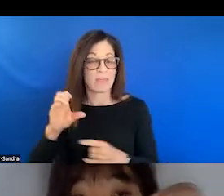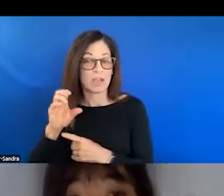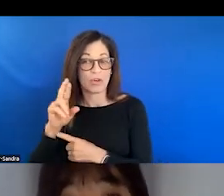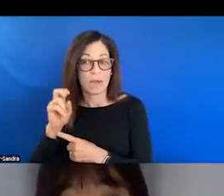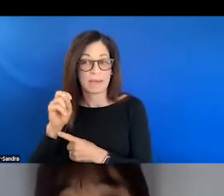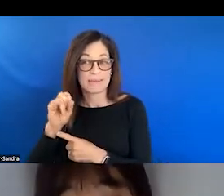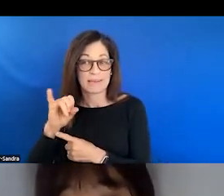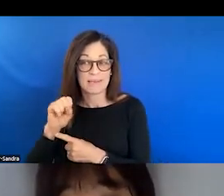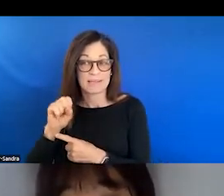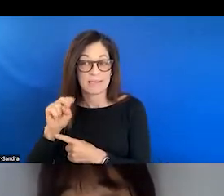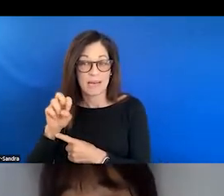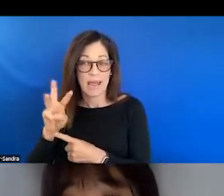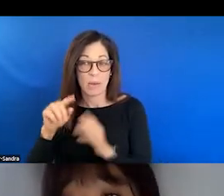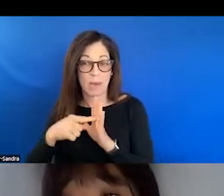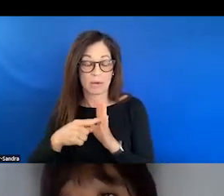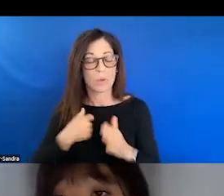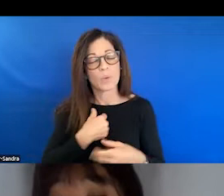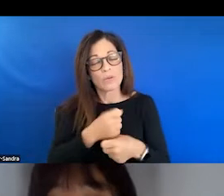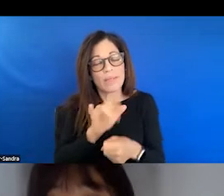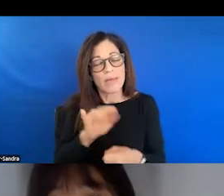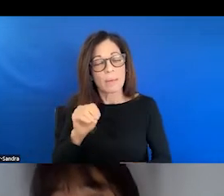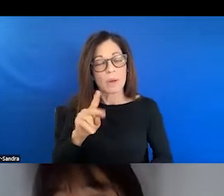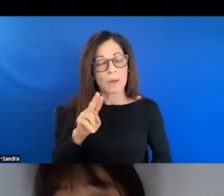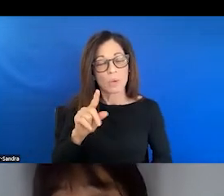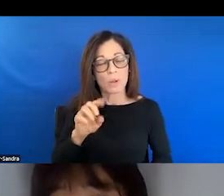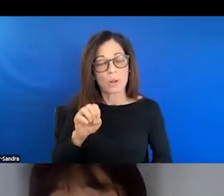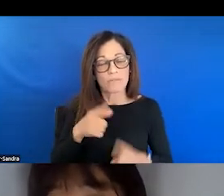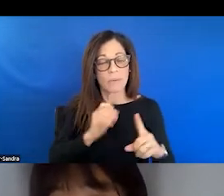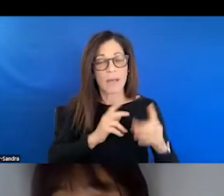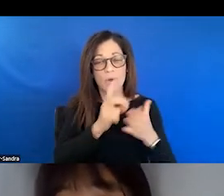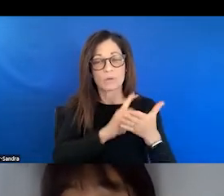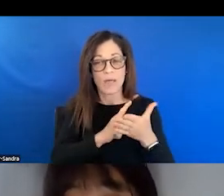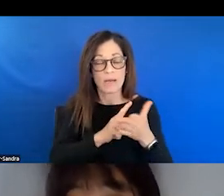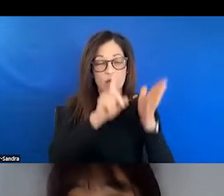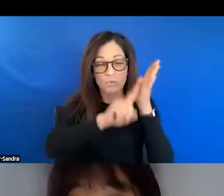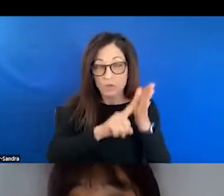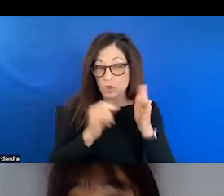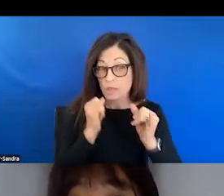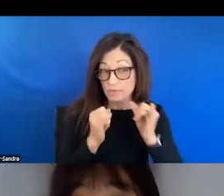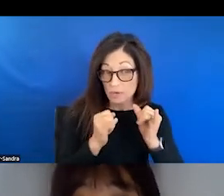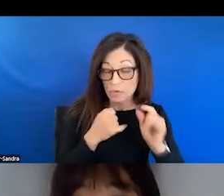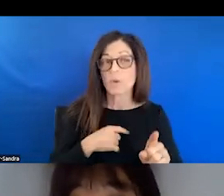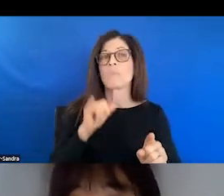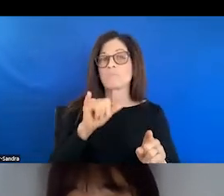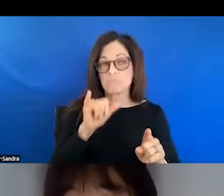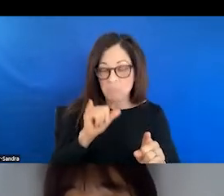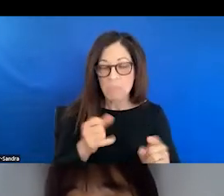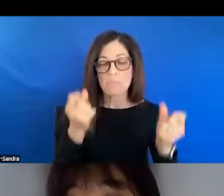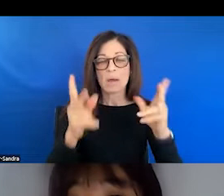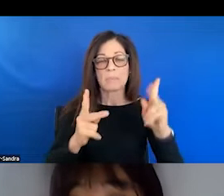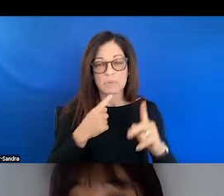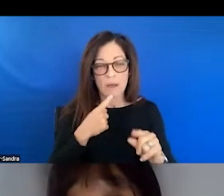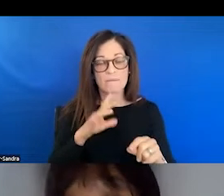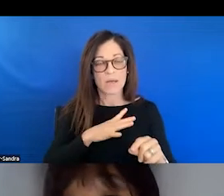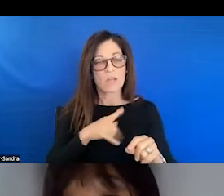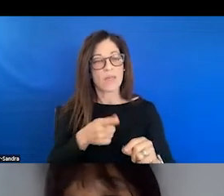we created this module because from our design research interviews, we heard a lot of people say, okay, like they